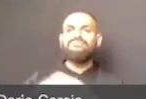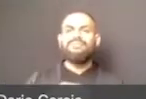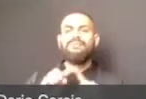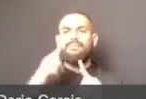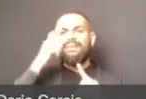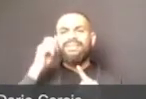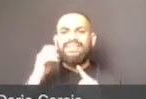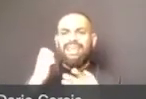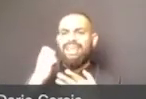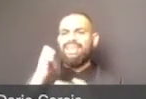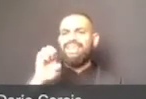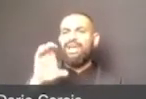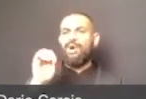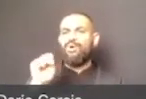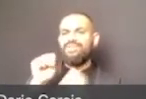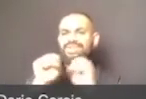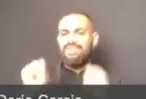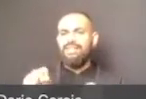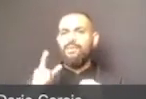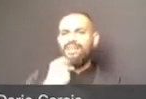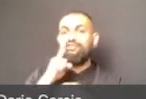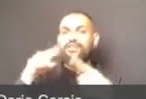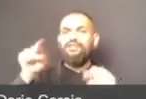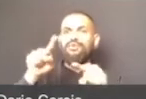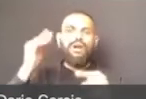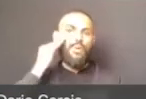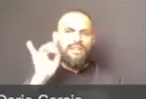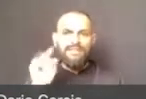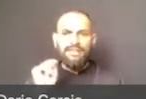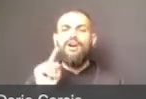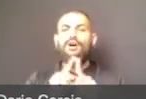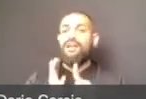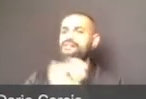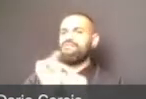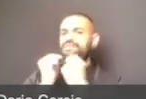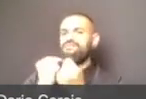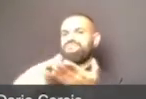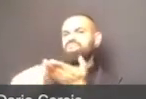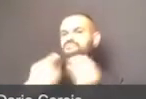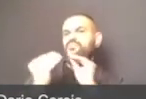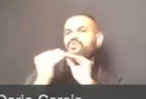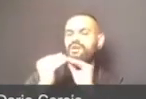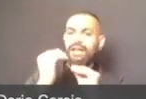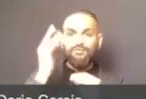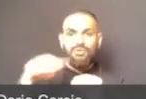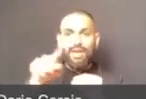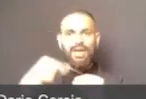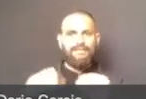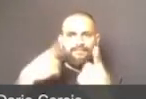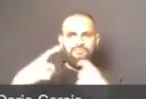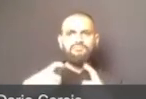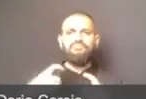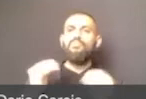sure that you're aware of it. And then our team will also talk some more specifically about it if you have questions. And there's also information on